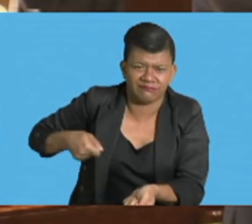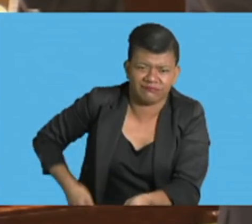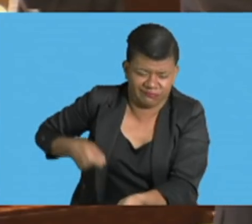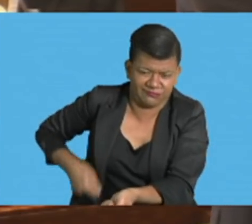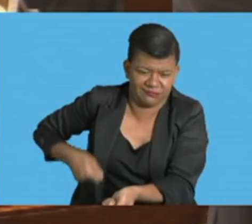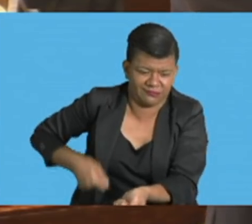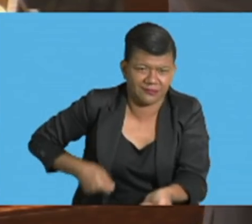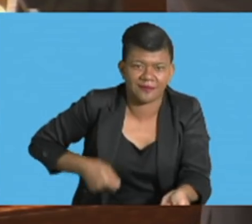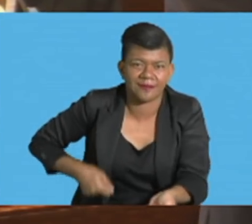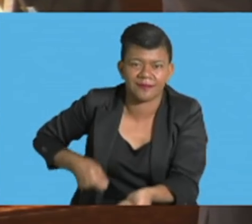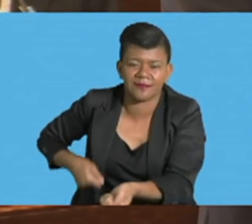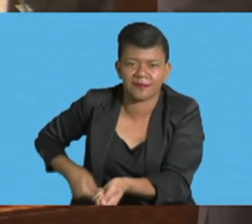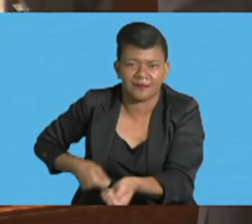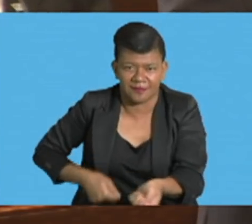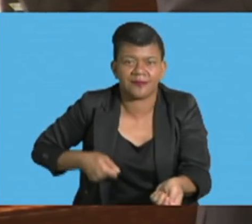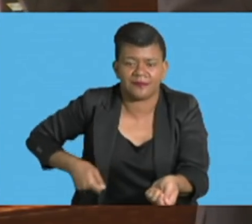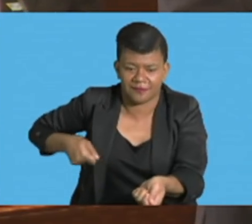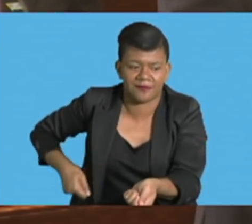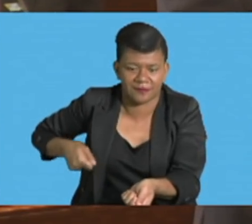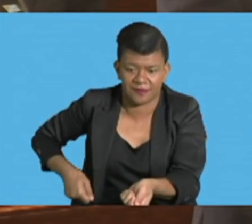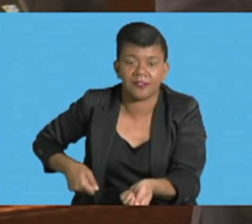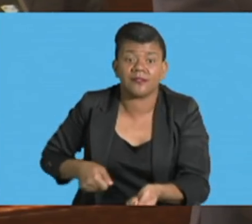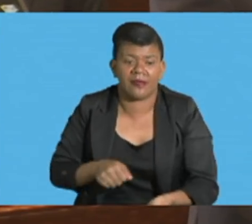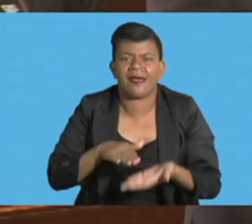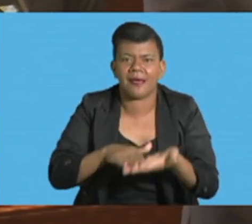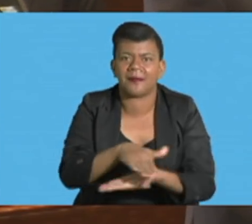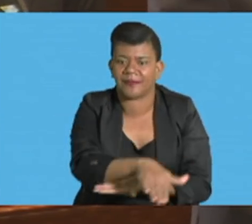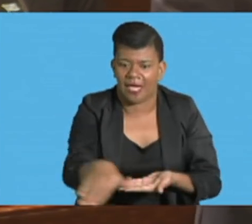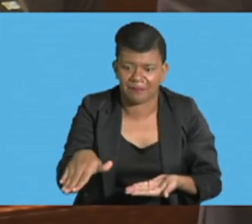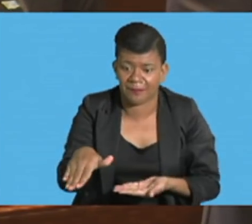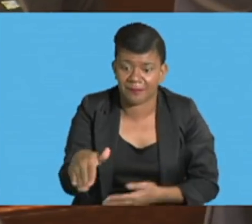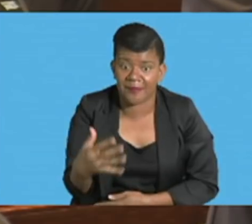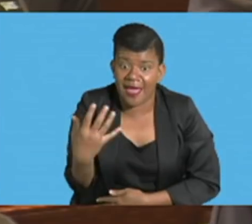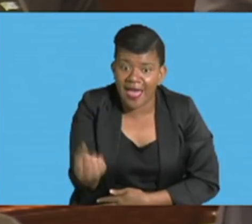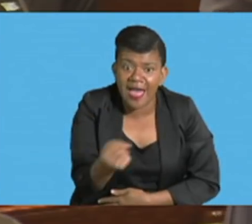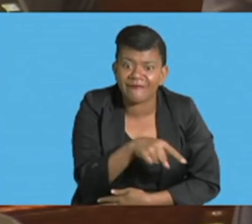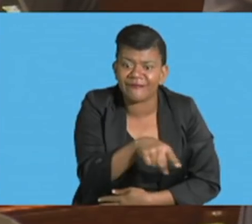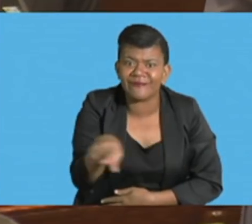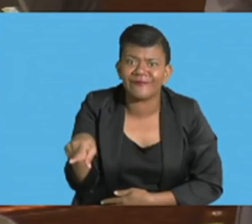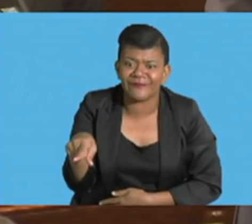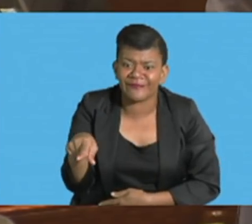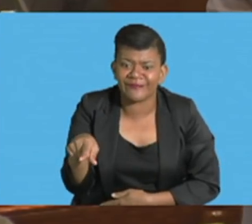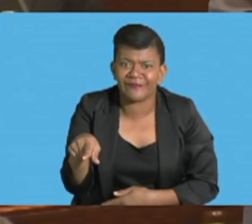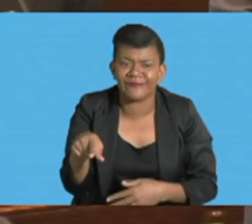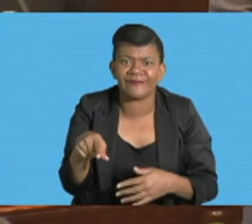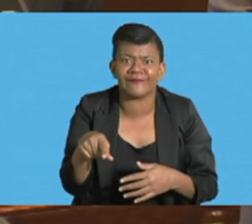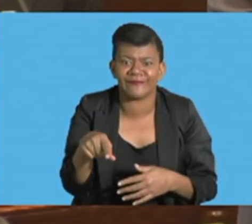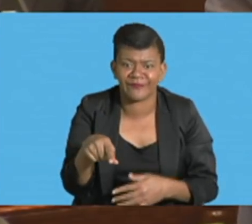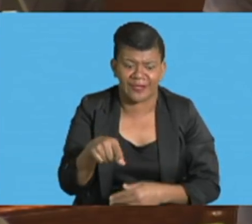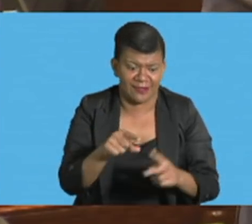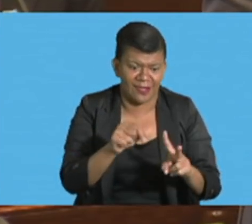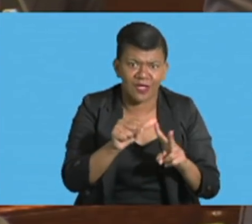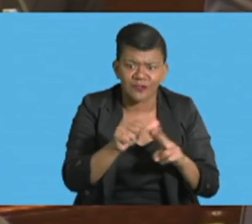$25.59 per ton. And through a comprehensive mechanization push, Honorable Speaker, we are outfitting the industry with dozens